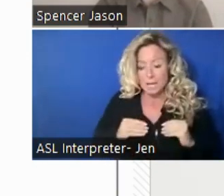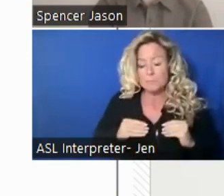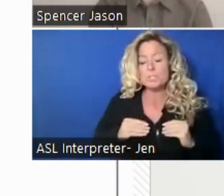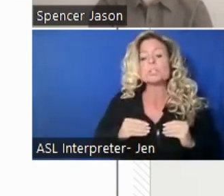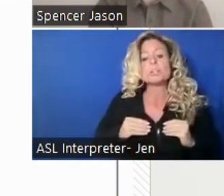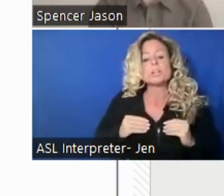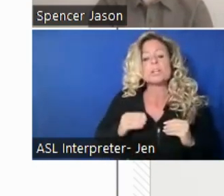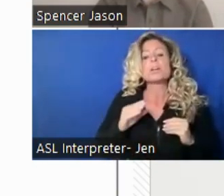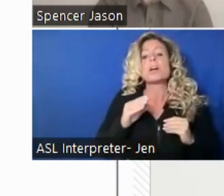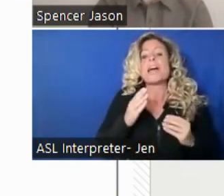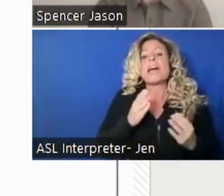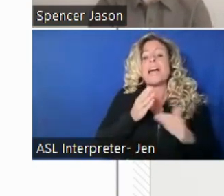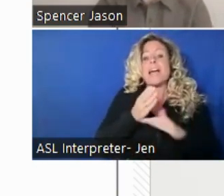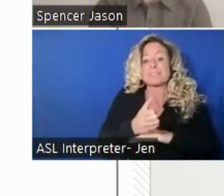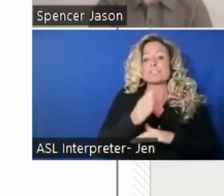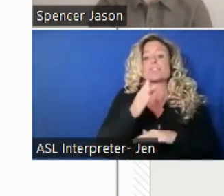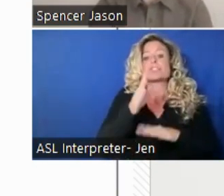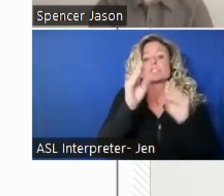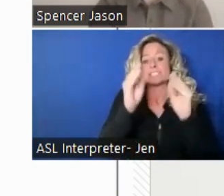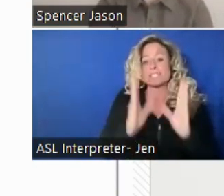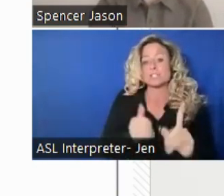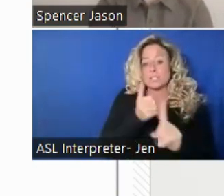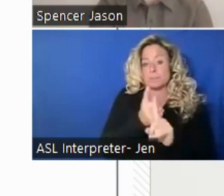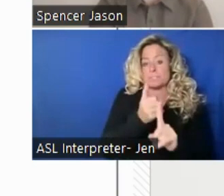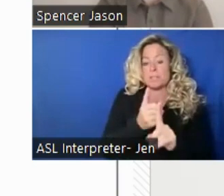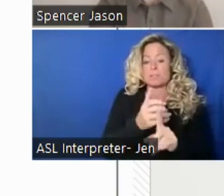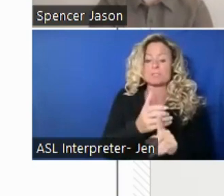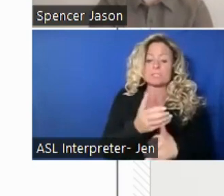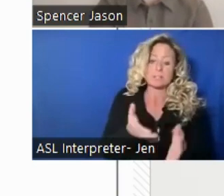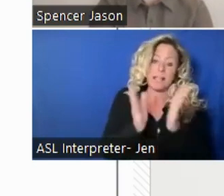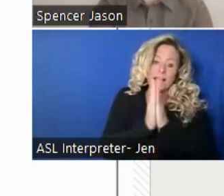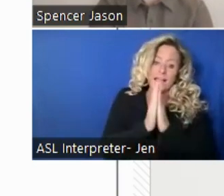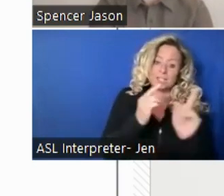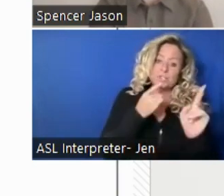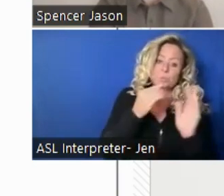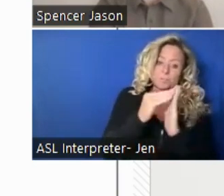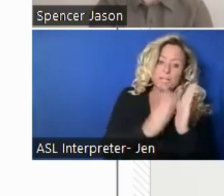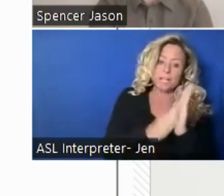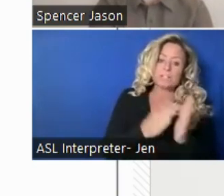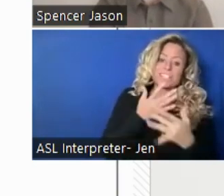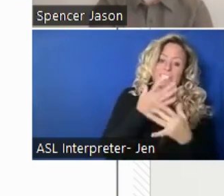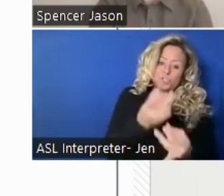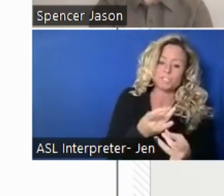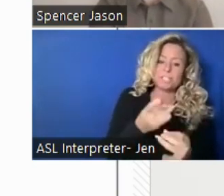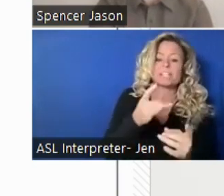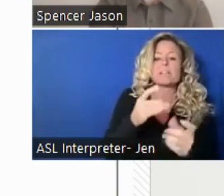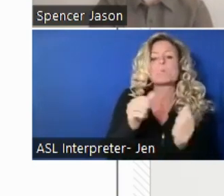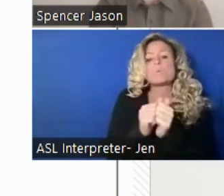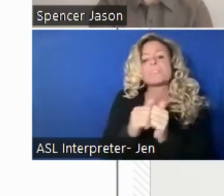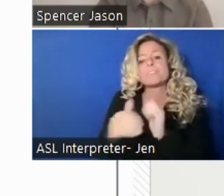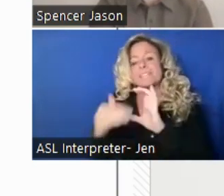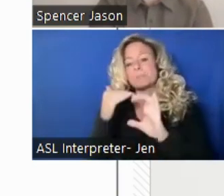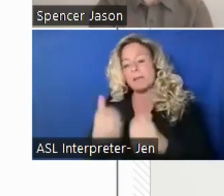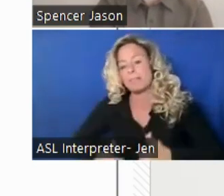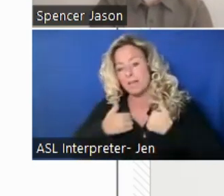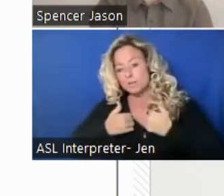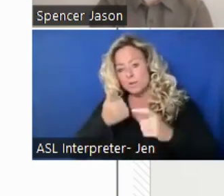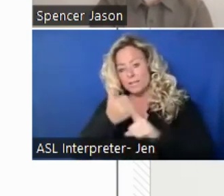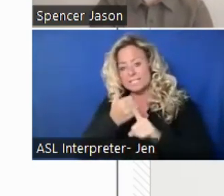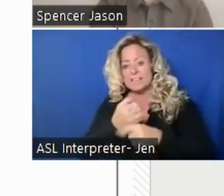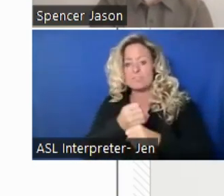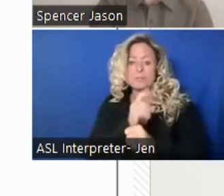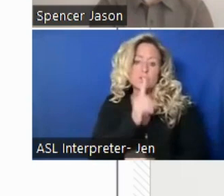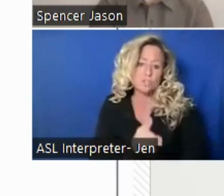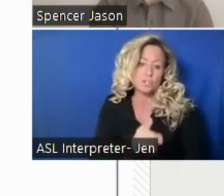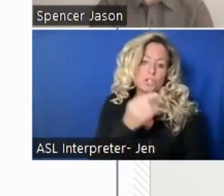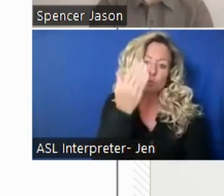resources from us before, we will send you an invite on the calendar for Wednesday to chat for just a moment, make sure you know how to locate